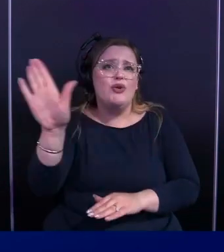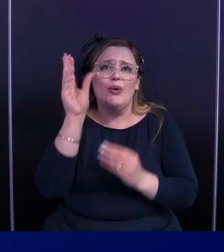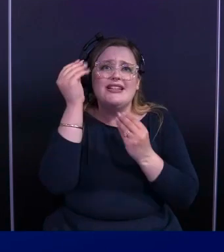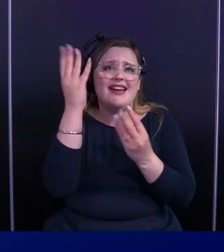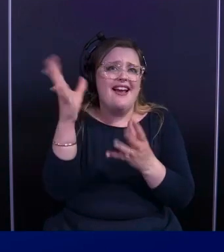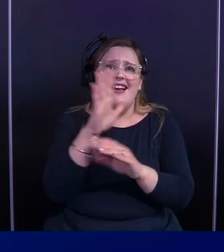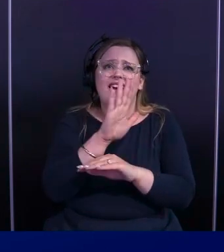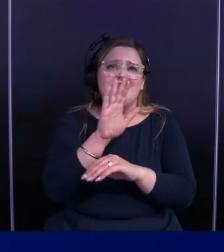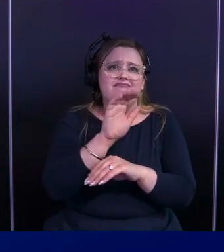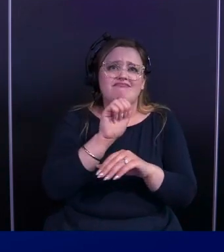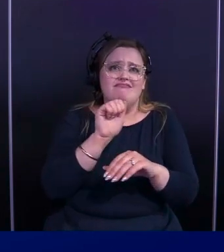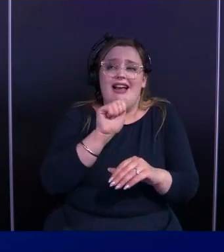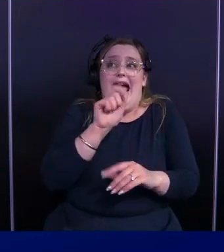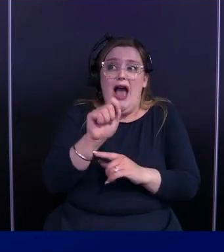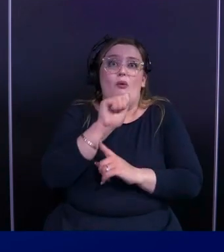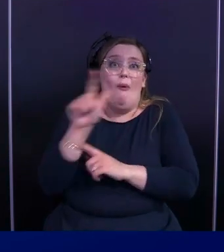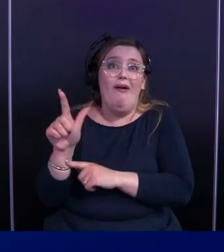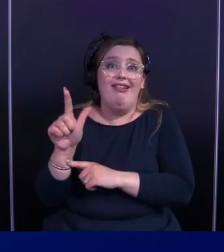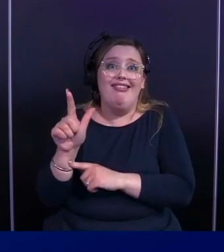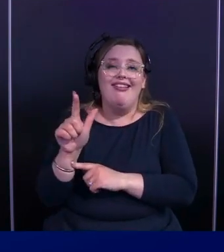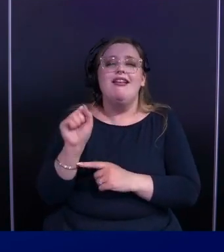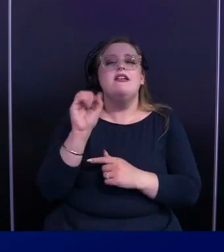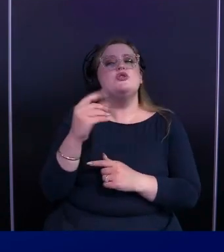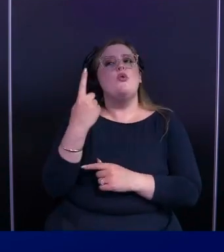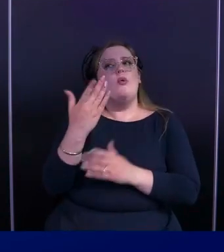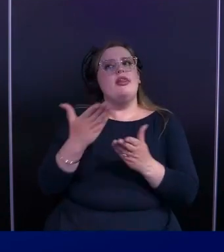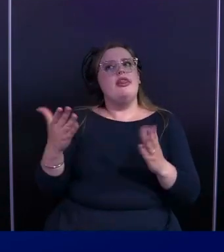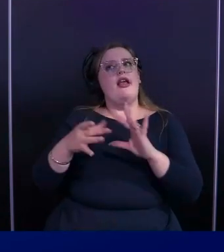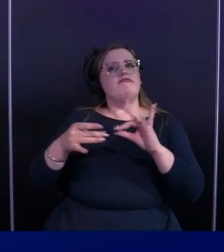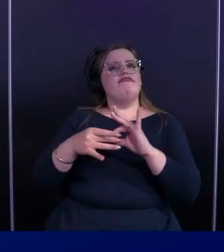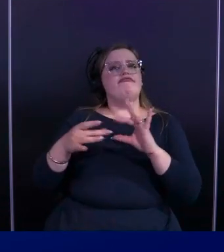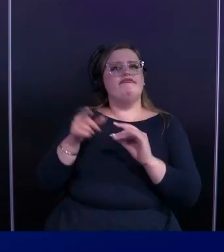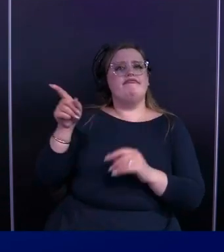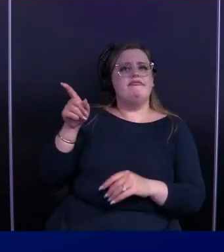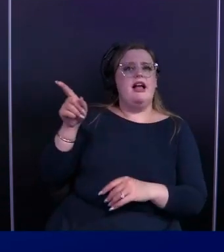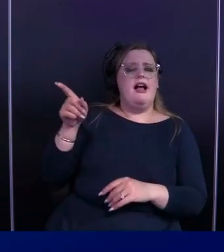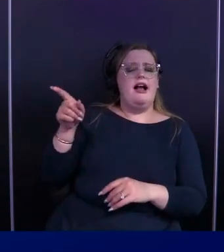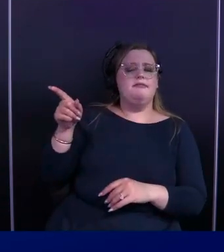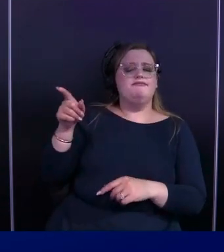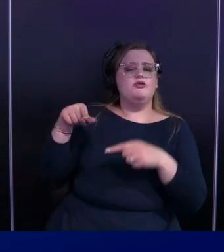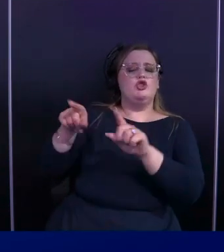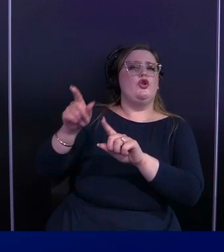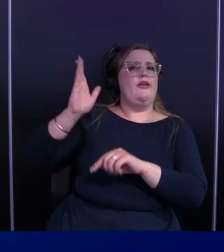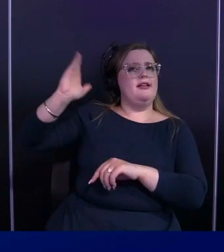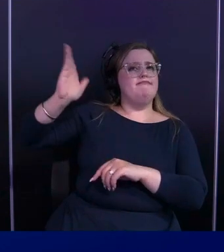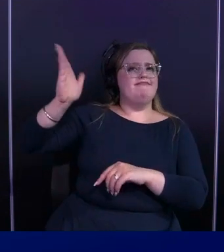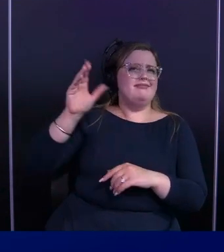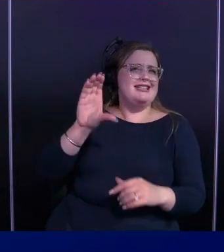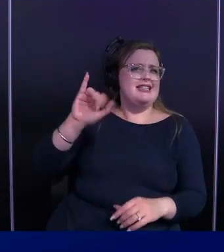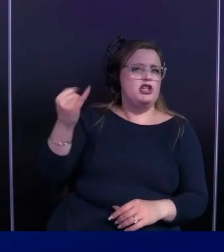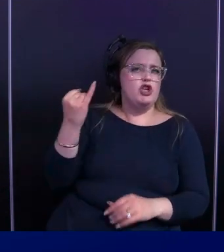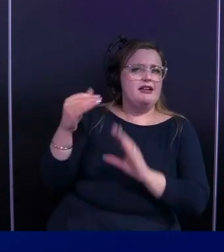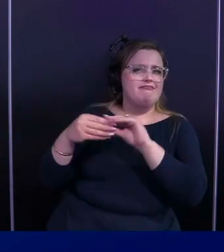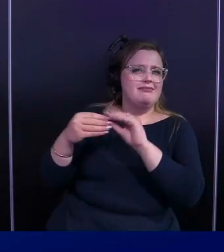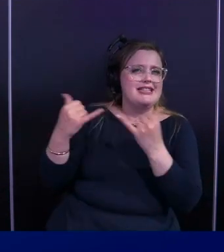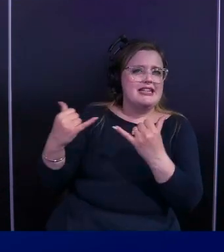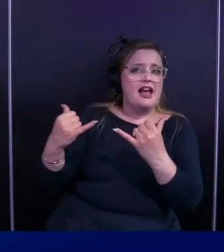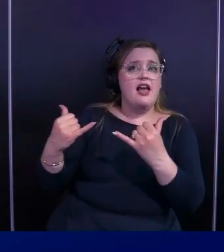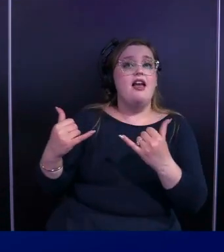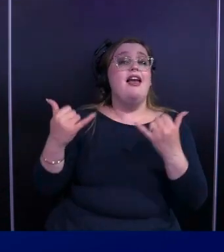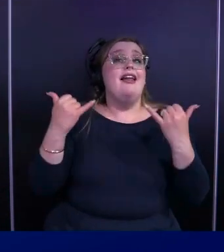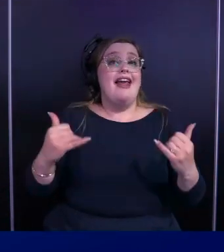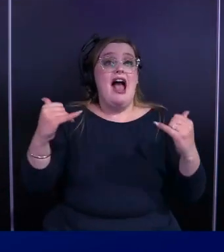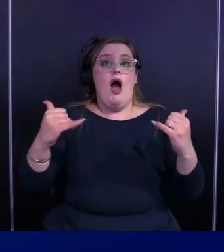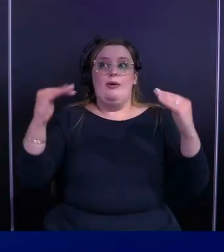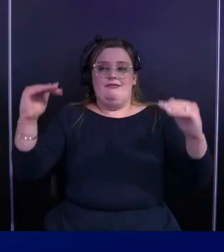other things that we announced earlier this year that CJ spoke about during the keynote today was that we have now taken this to another level where we